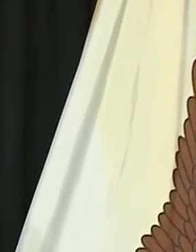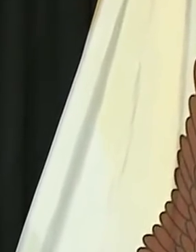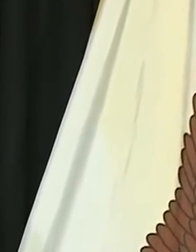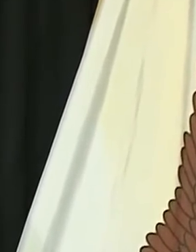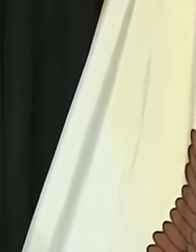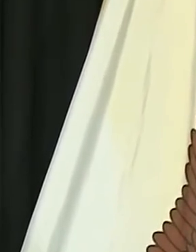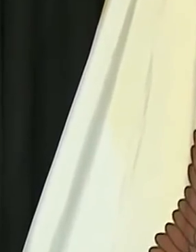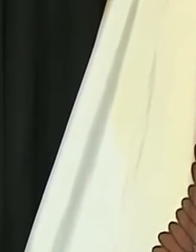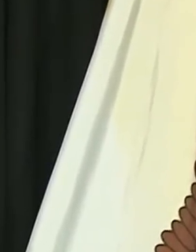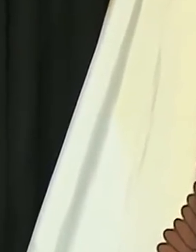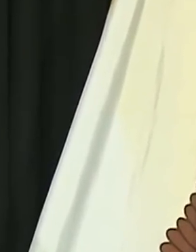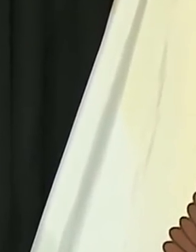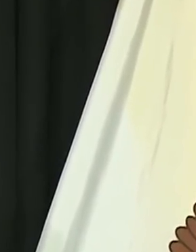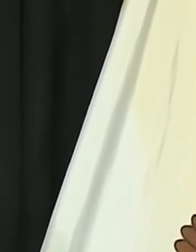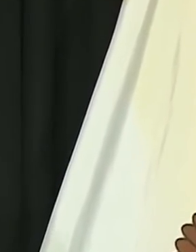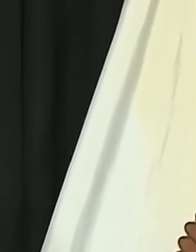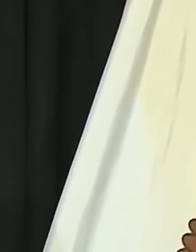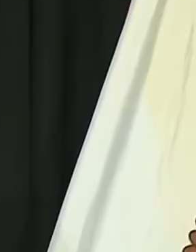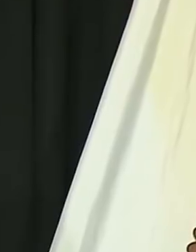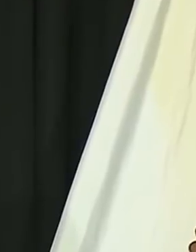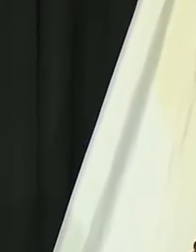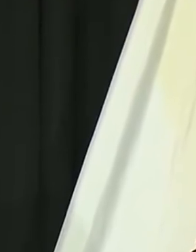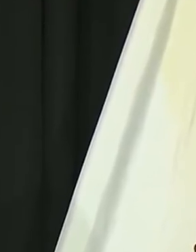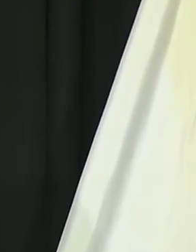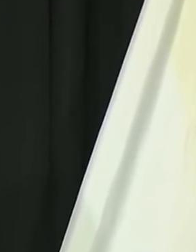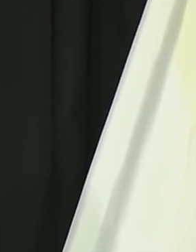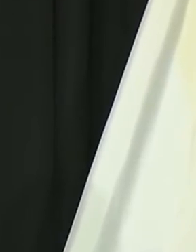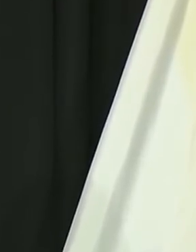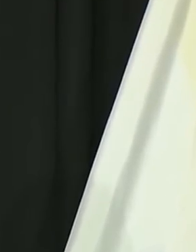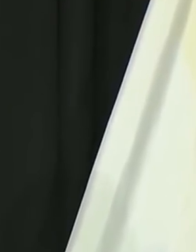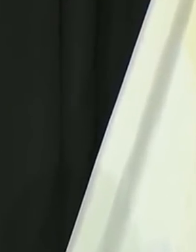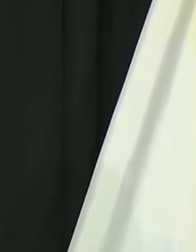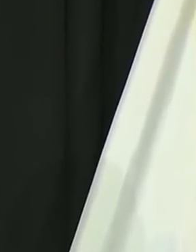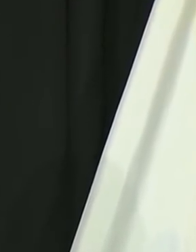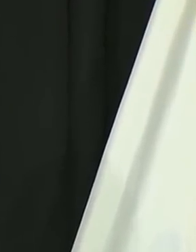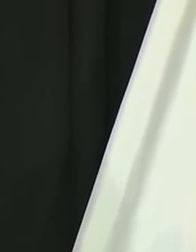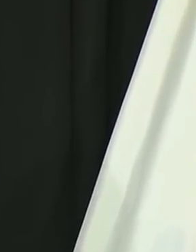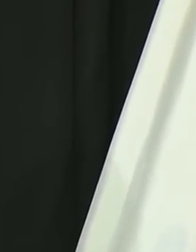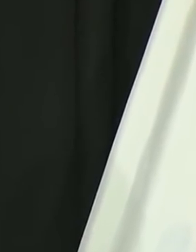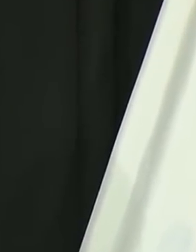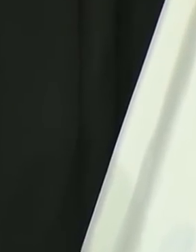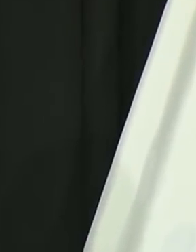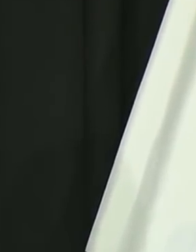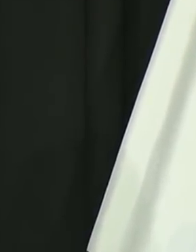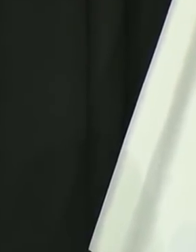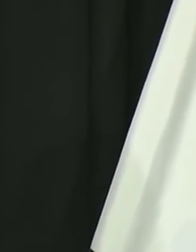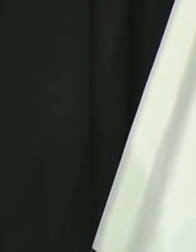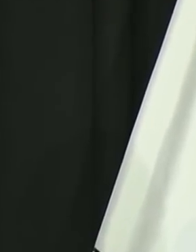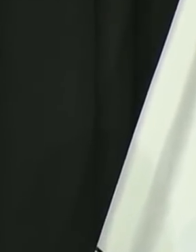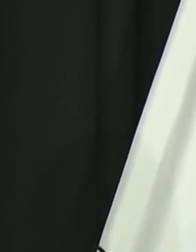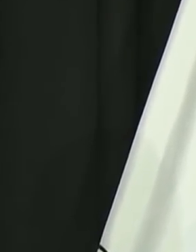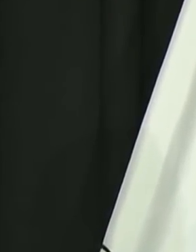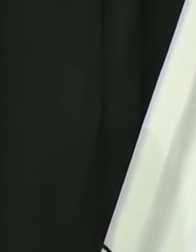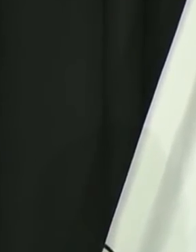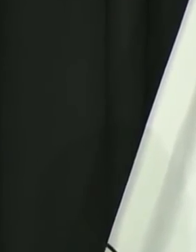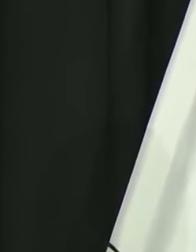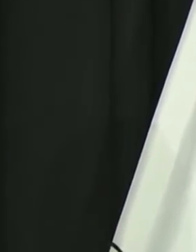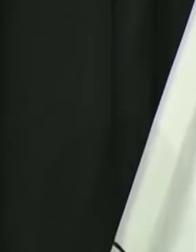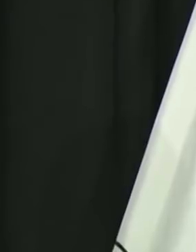Good afternoon. I'm Trent Rohr. I'm the director of the Human Services Agency. Thank you, Dr. Colfax, for